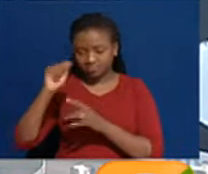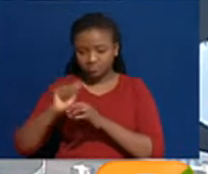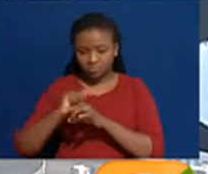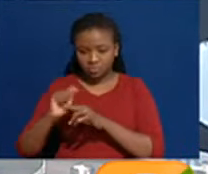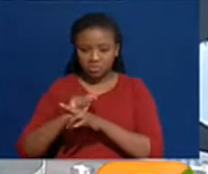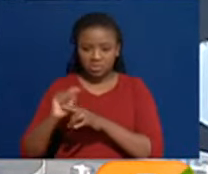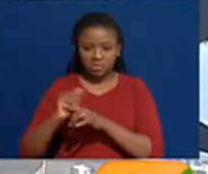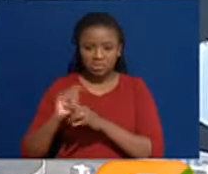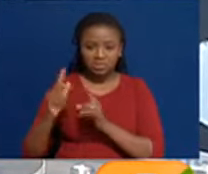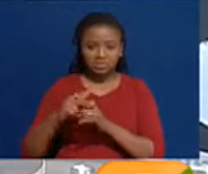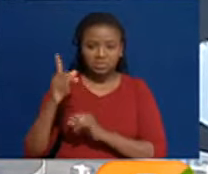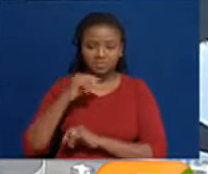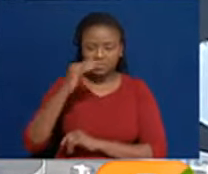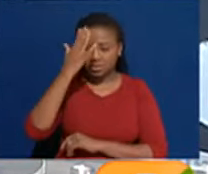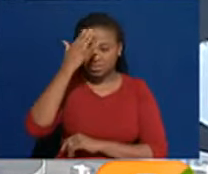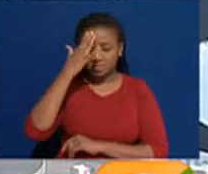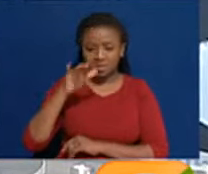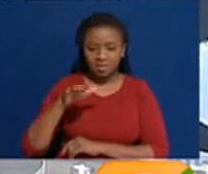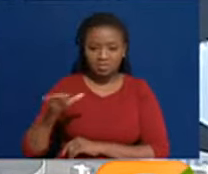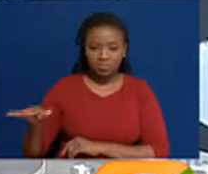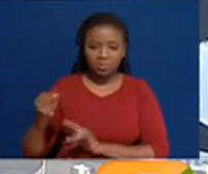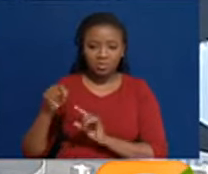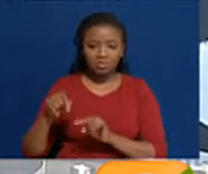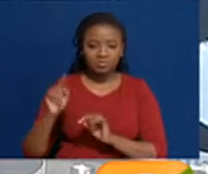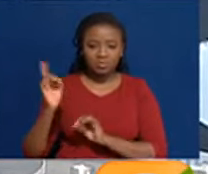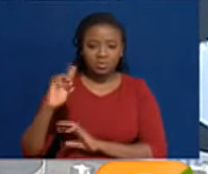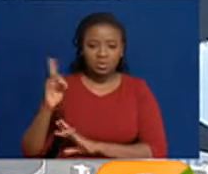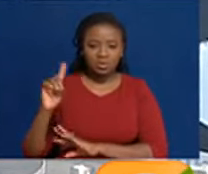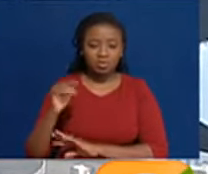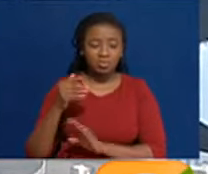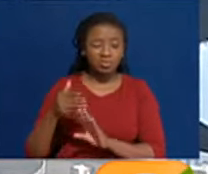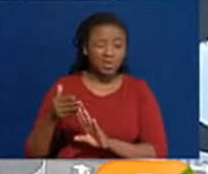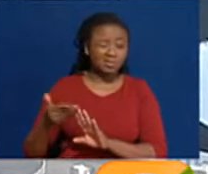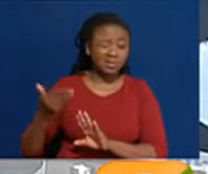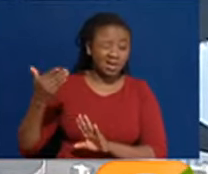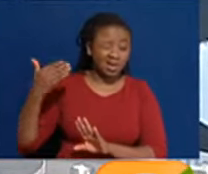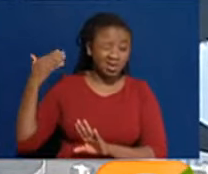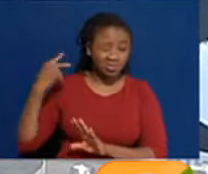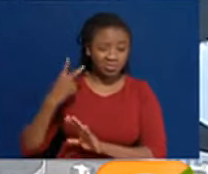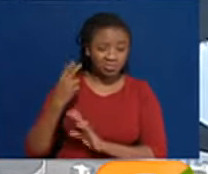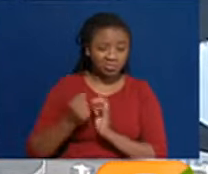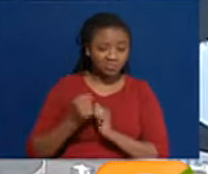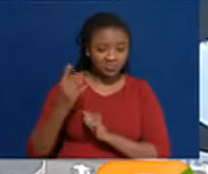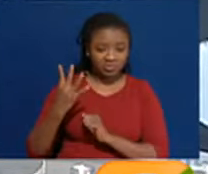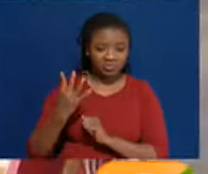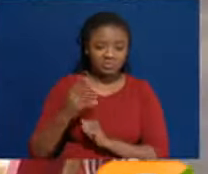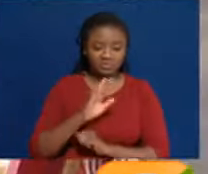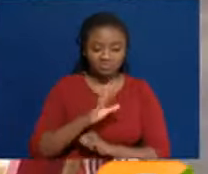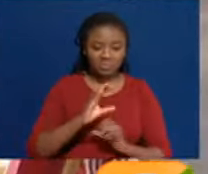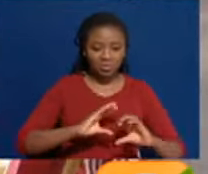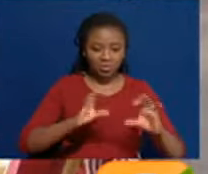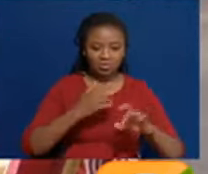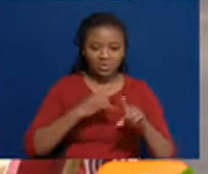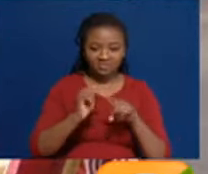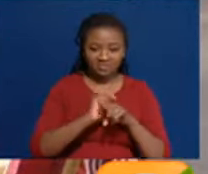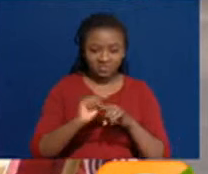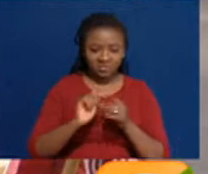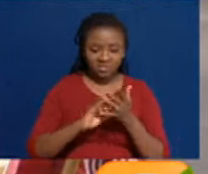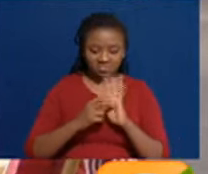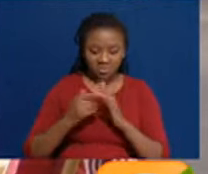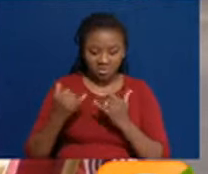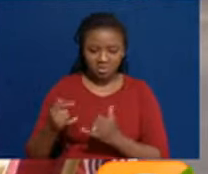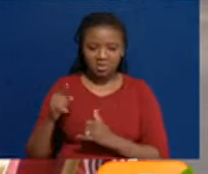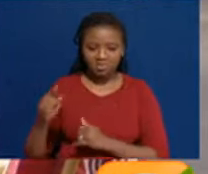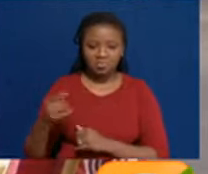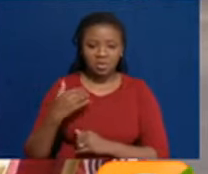The last time the top coaches had a refresher course was way back in 2014. Football Kenya Federation has announced that moving